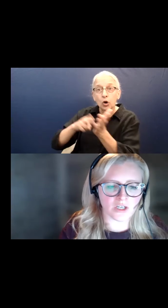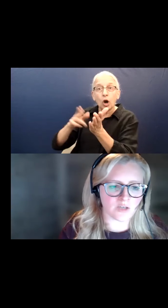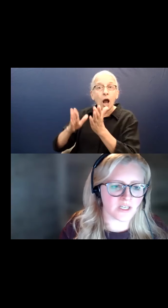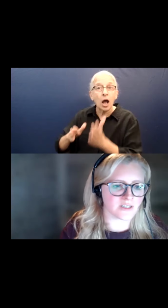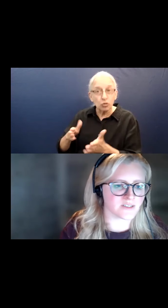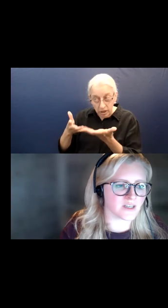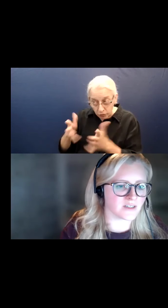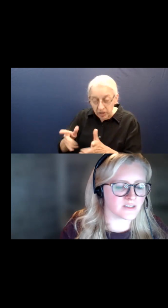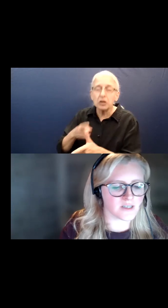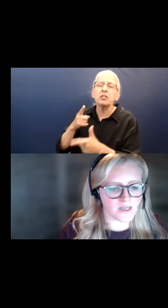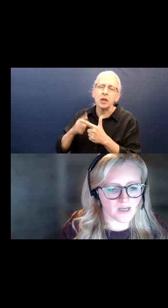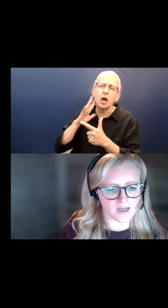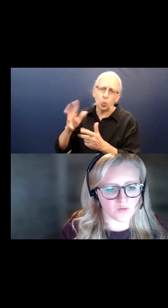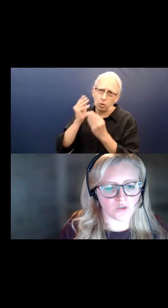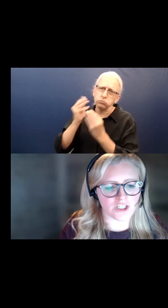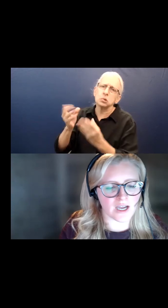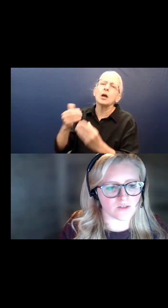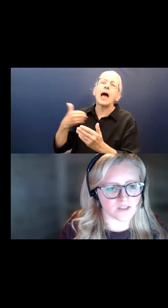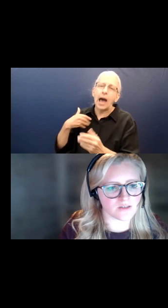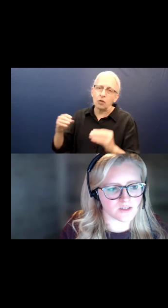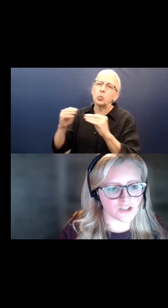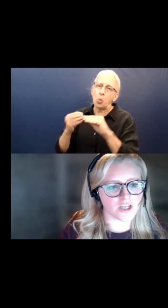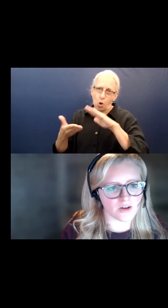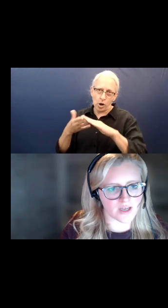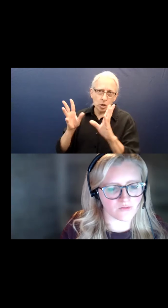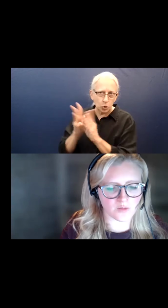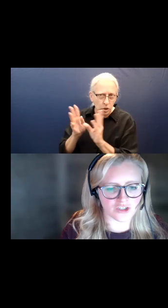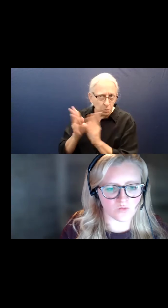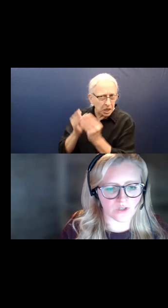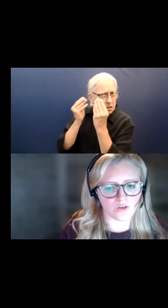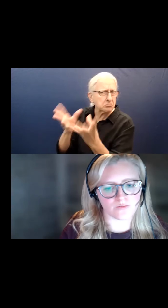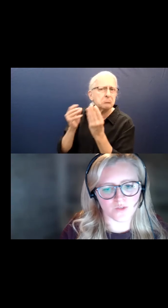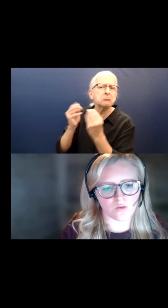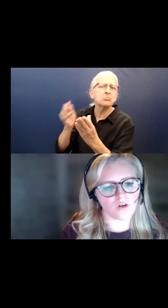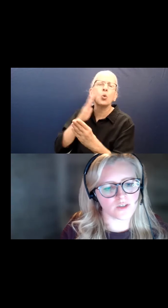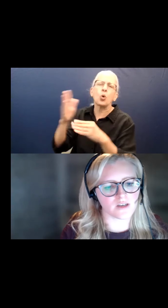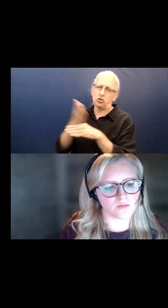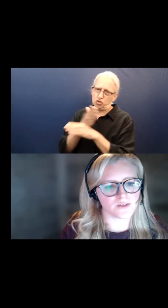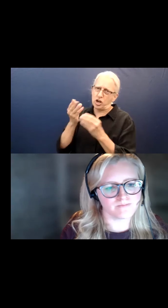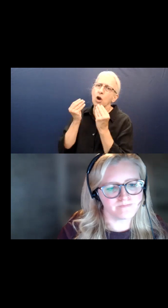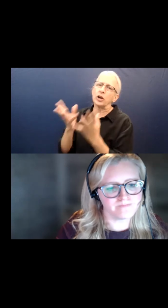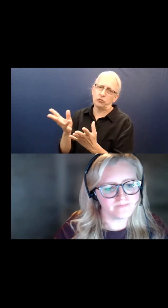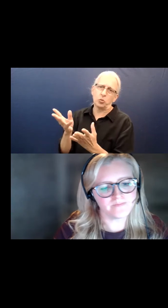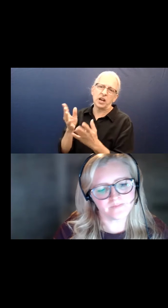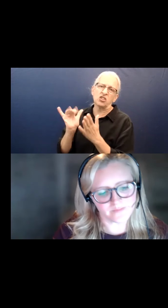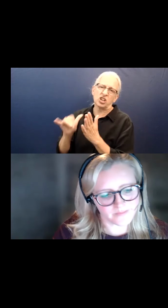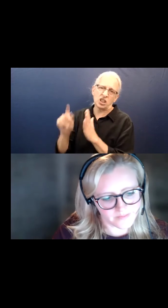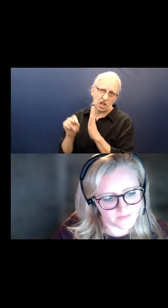more community meetings and reaching out to share that information with you. So hopefully that helps.